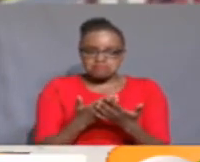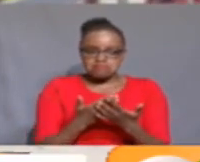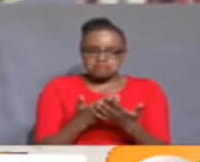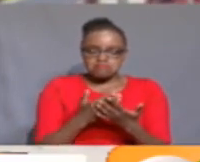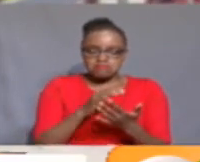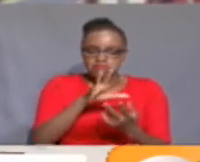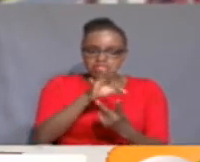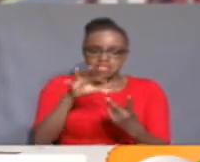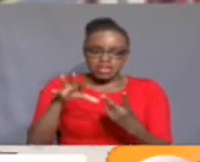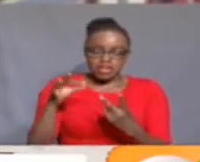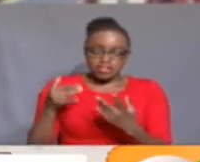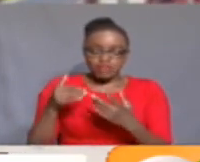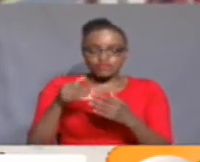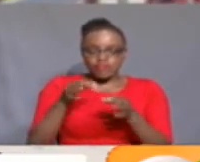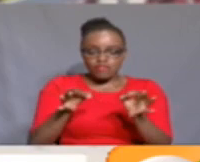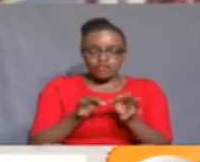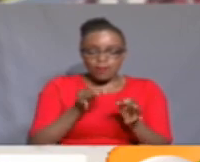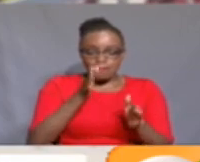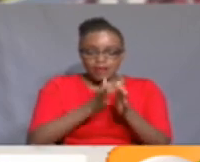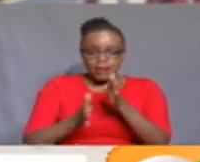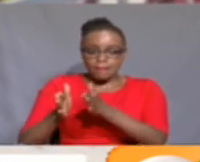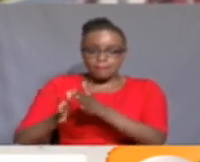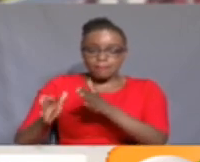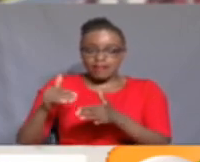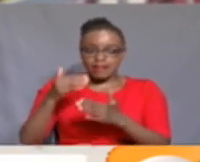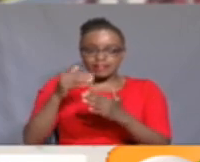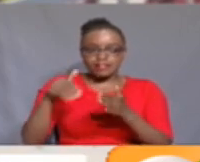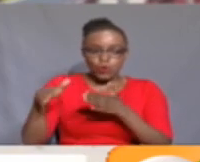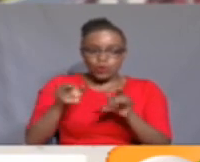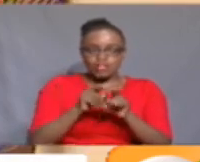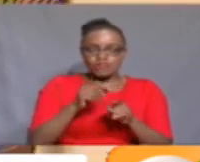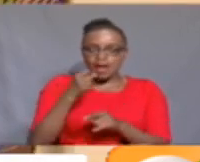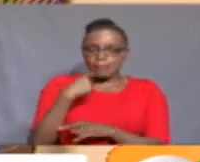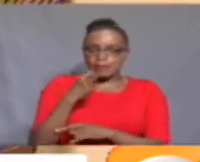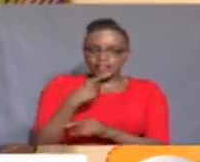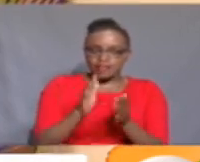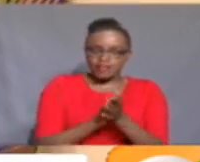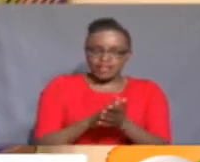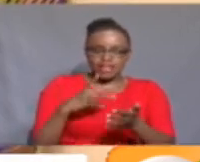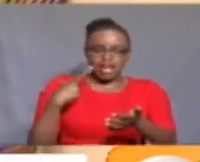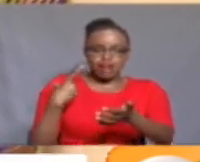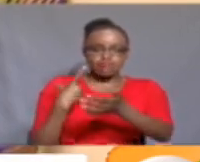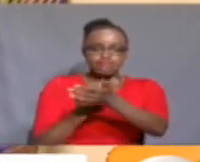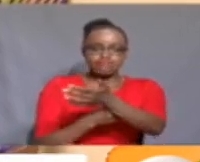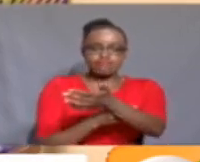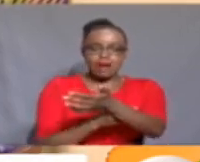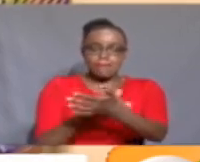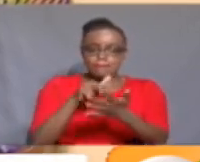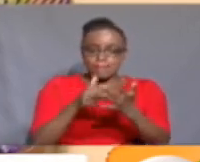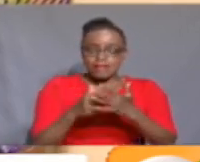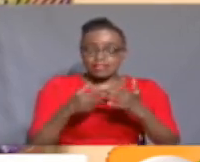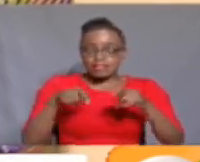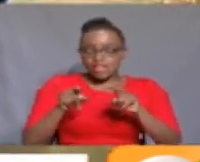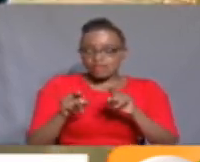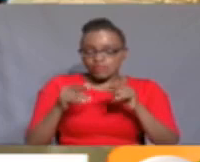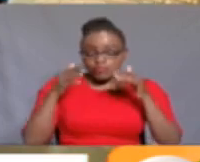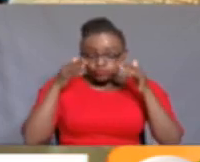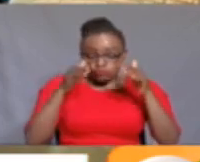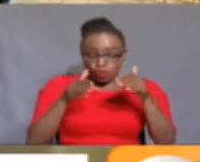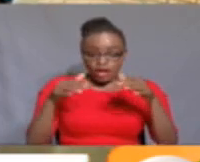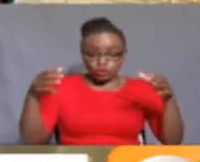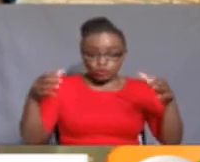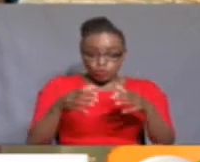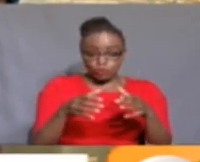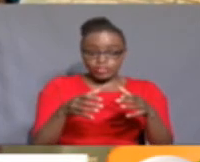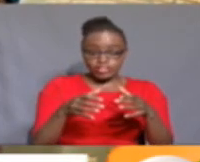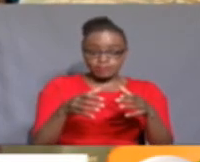selected family planning methods, namely pills and injectables. So they look after the community